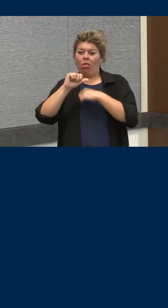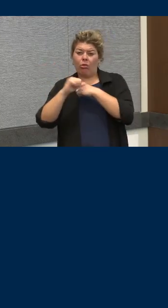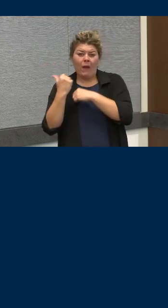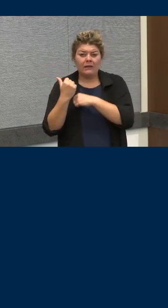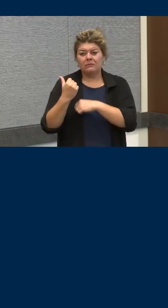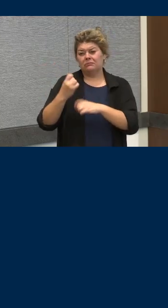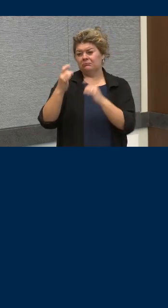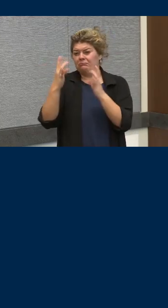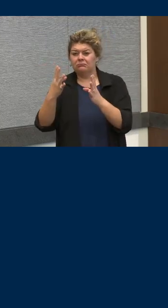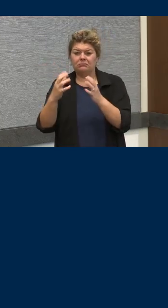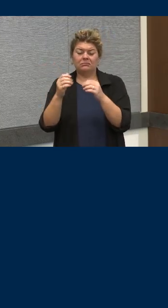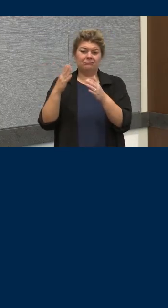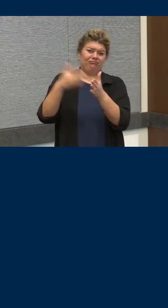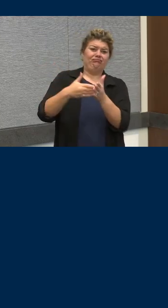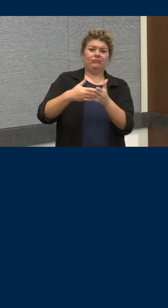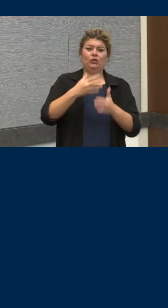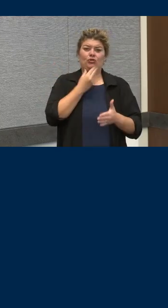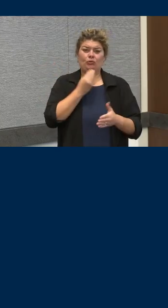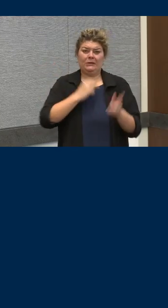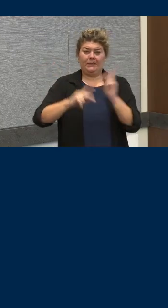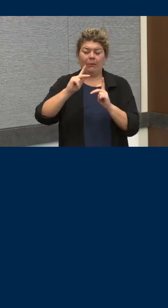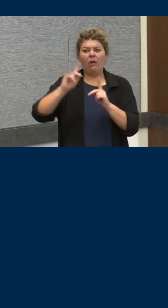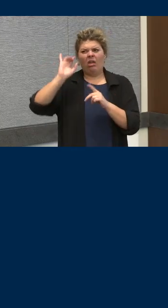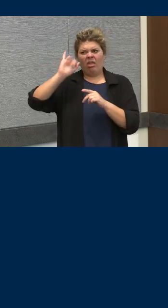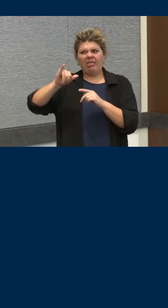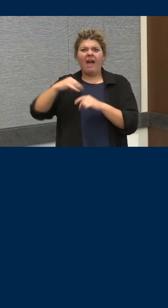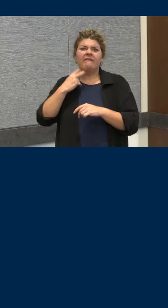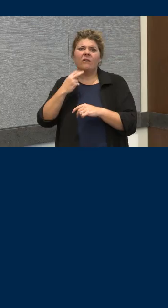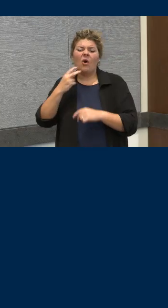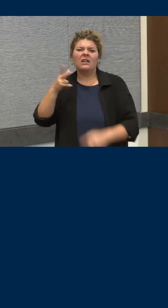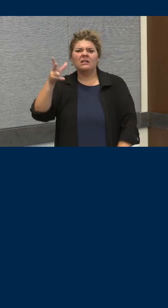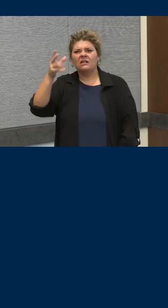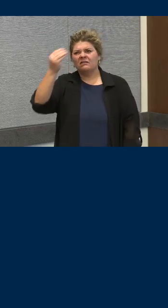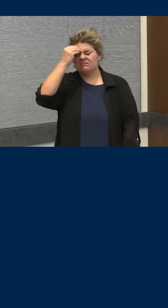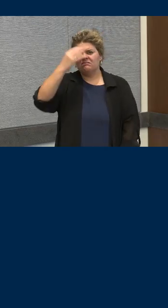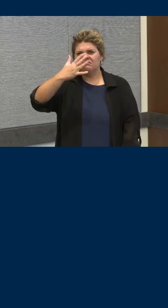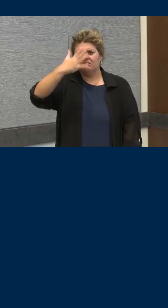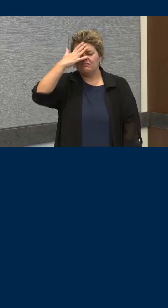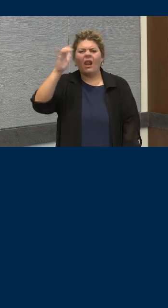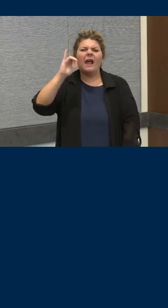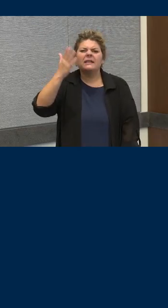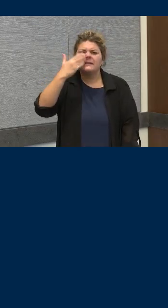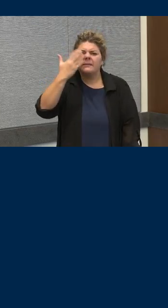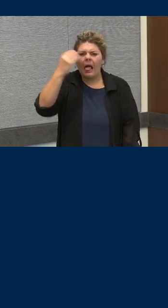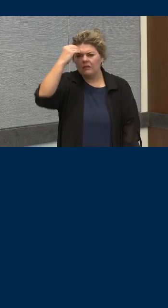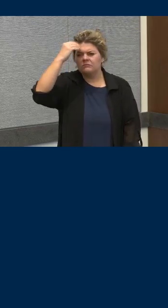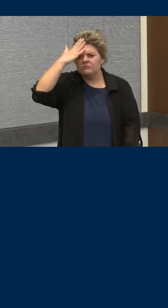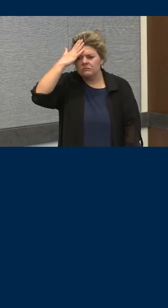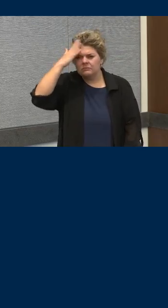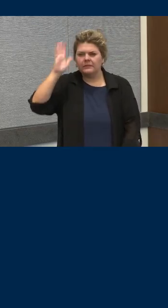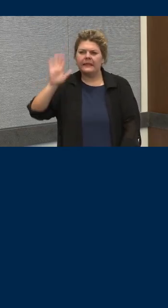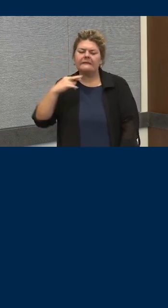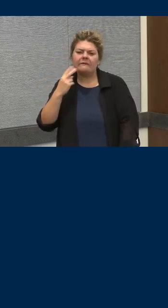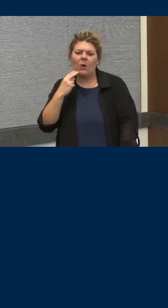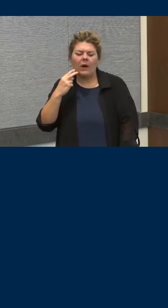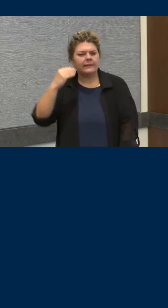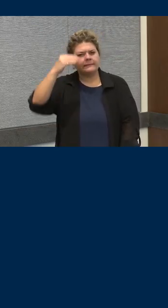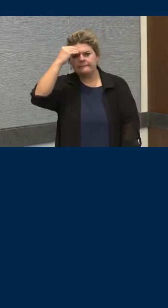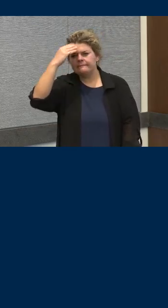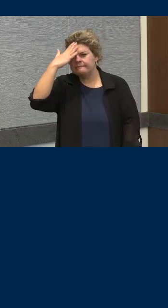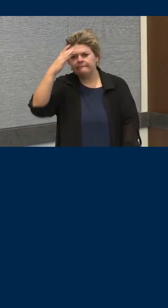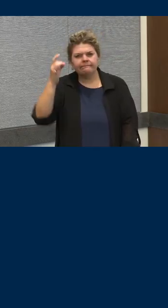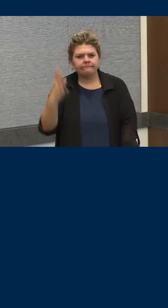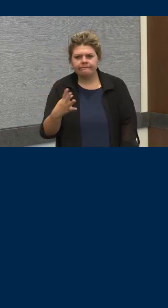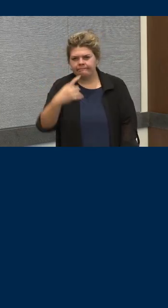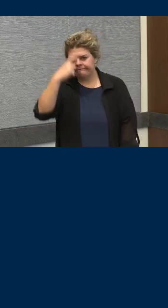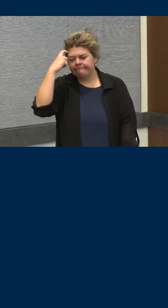the Jews, it's forever in your mind, like a smell, the voice of that man. After graduating high